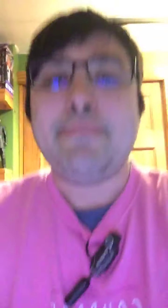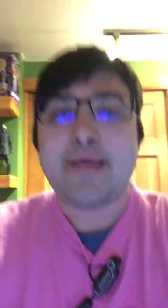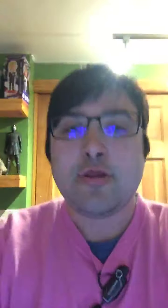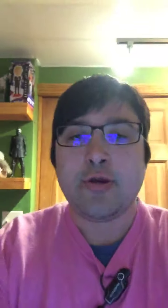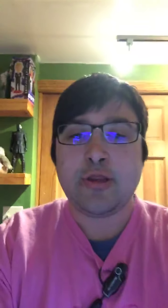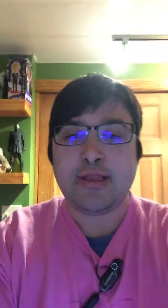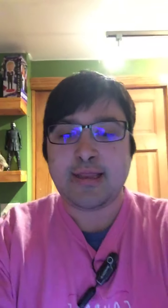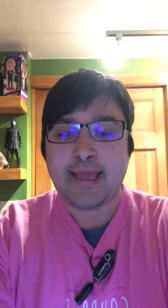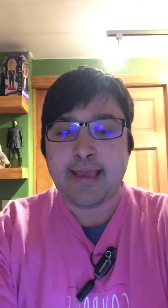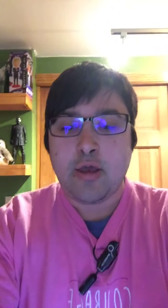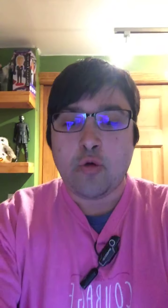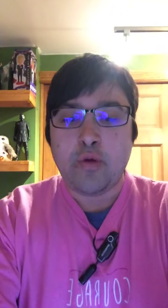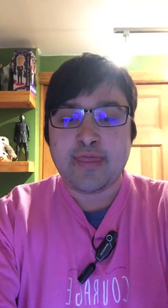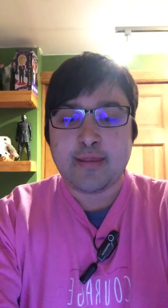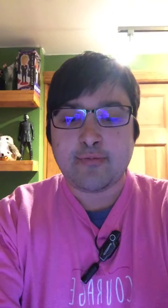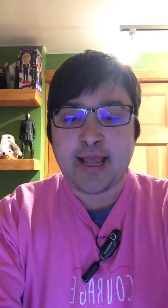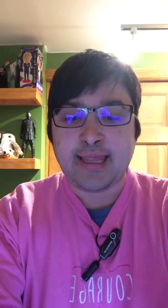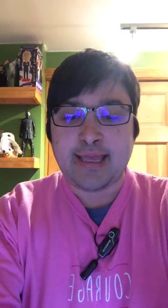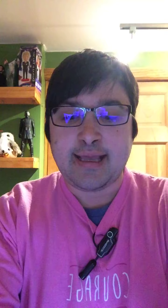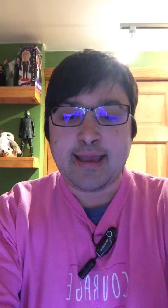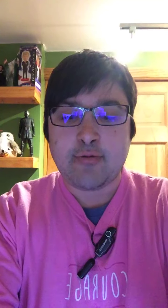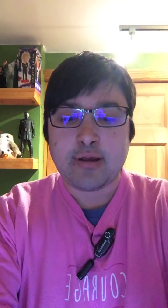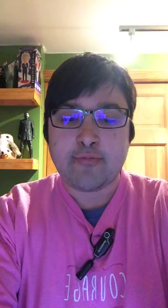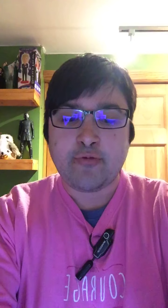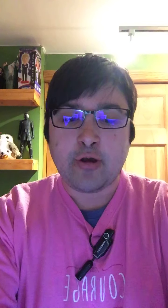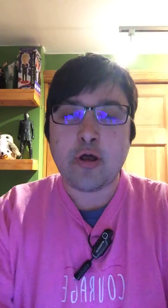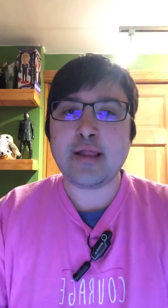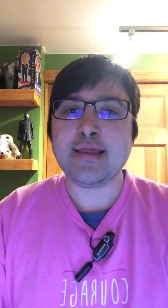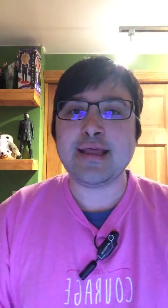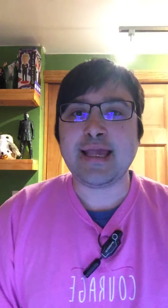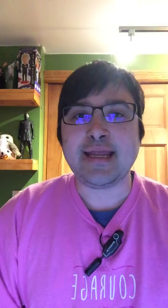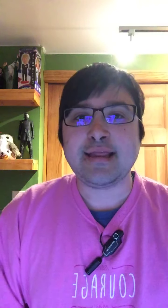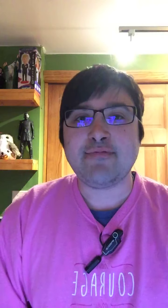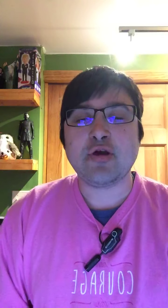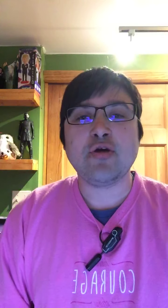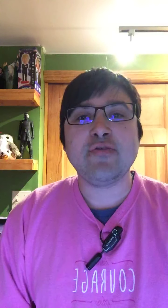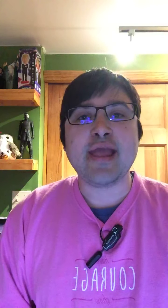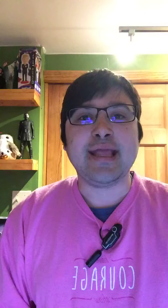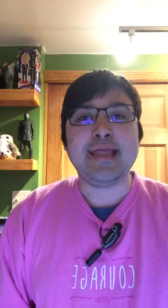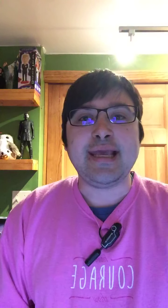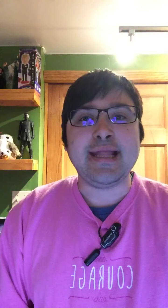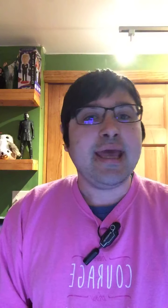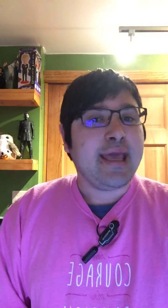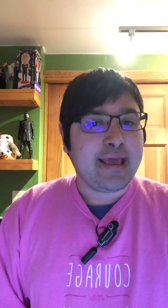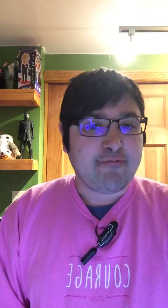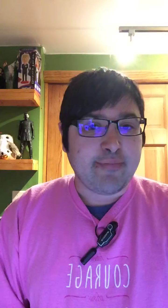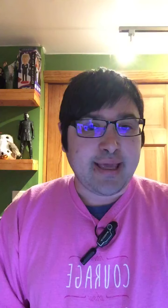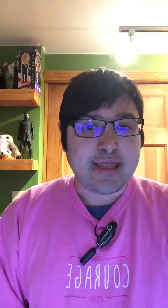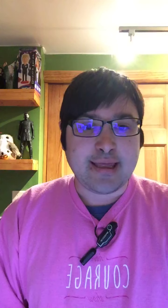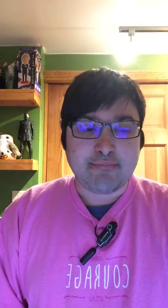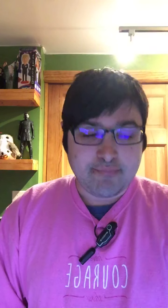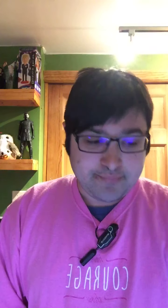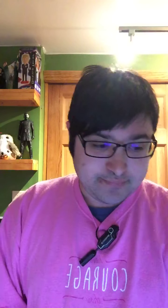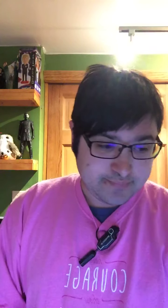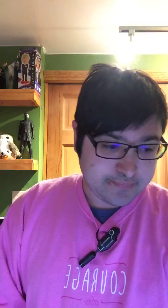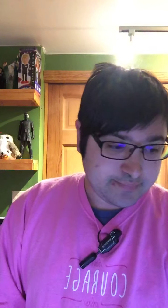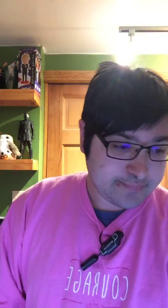And be sure to stay with the Riley King Network for all the latest of your COVID-19